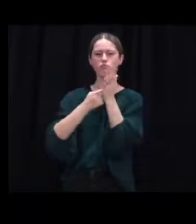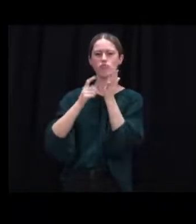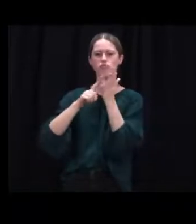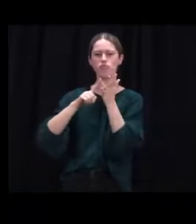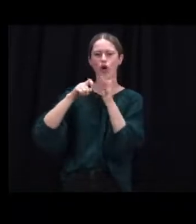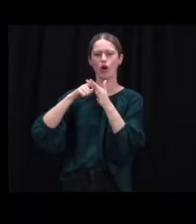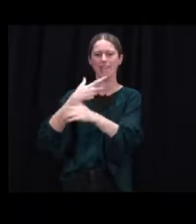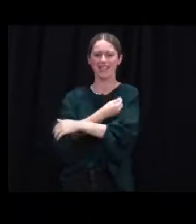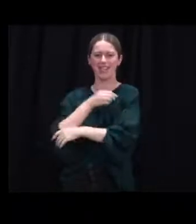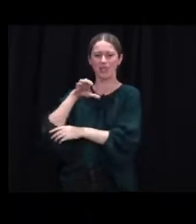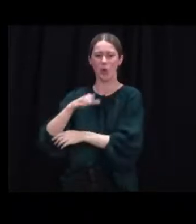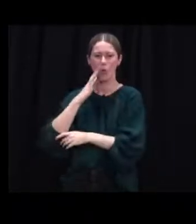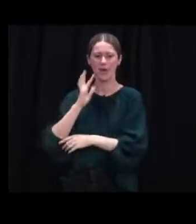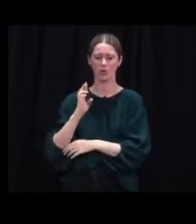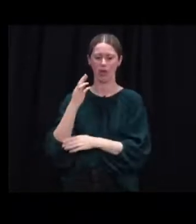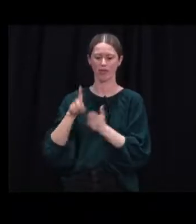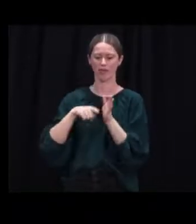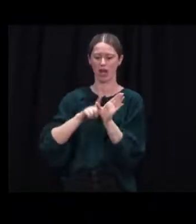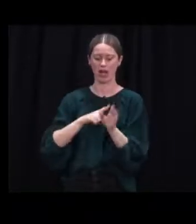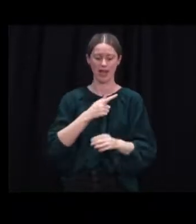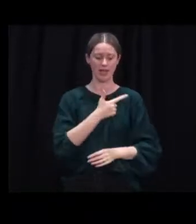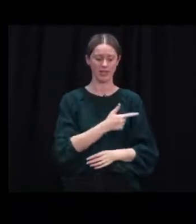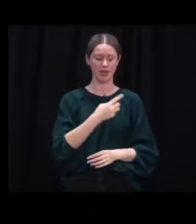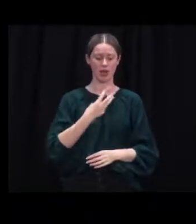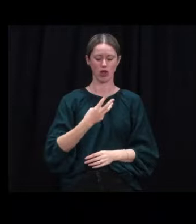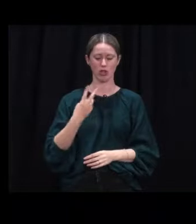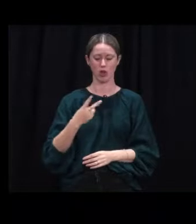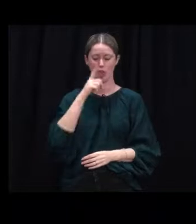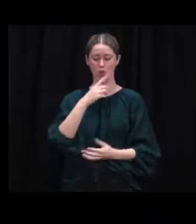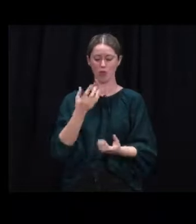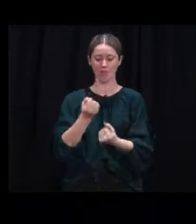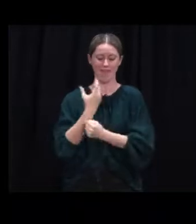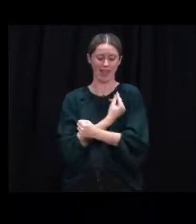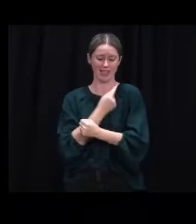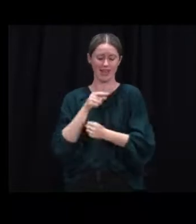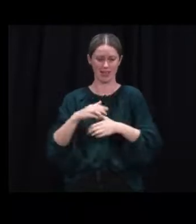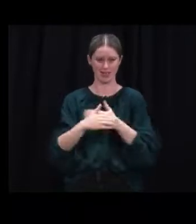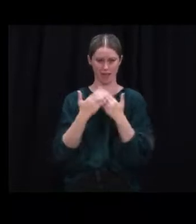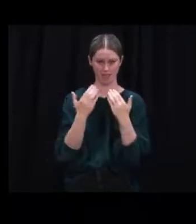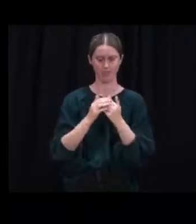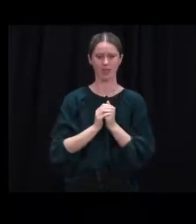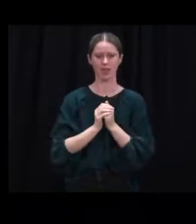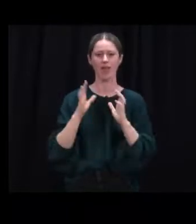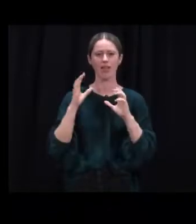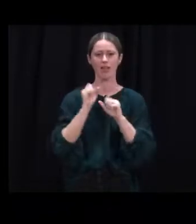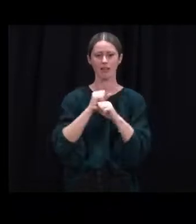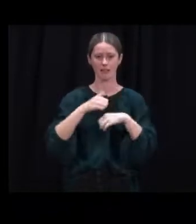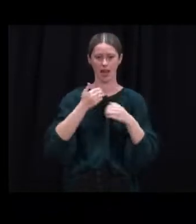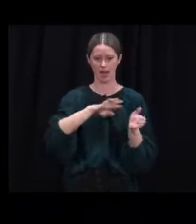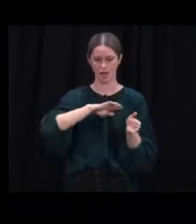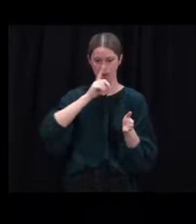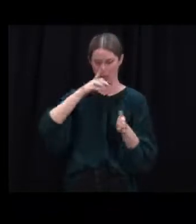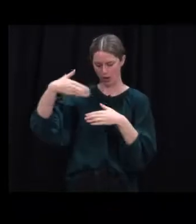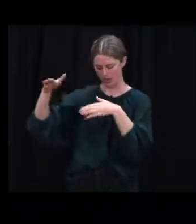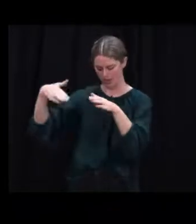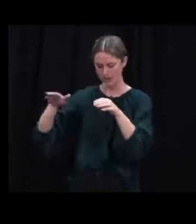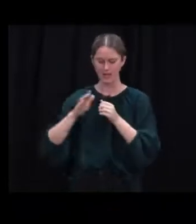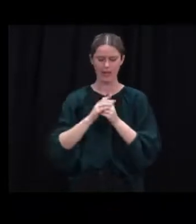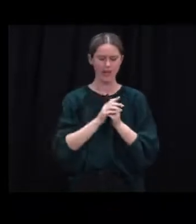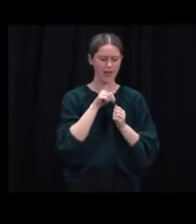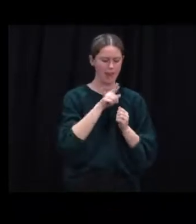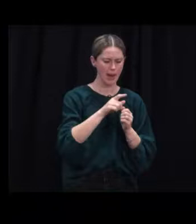vaccine at the Highbrook vaccination site. This occurred on the 12th of July, and there were 732